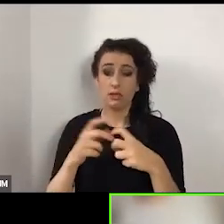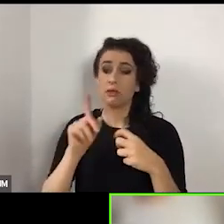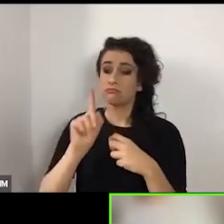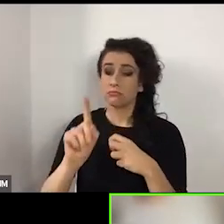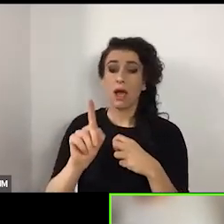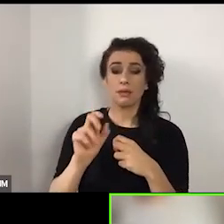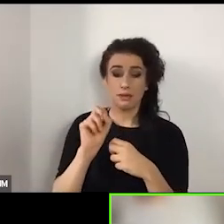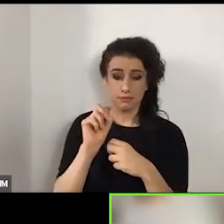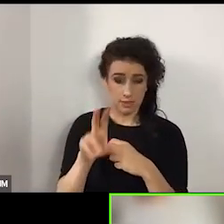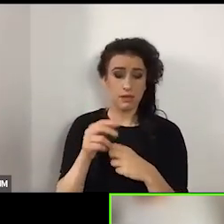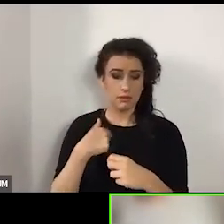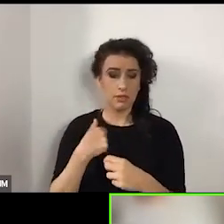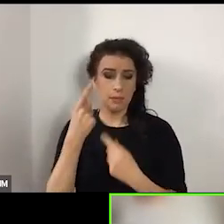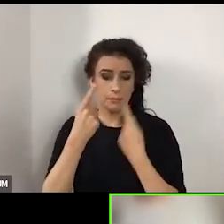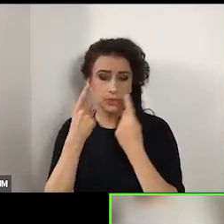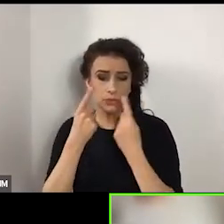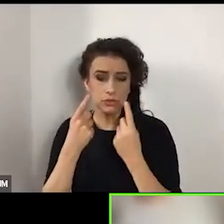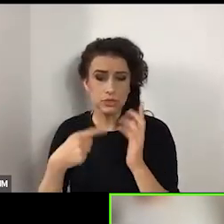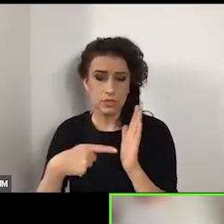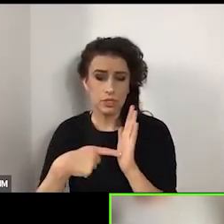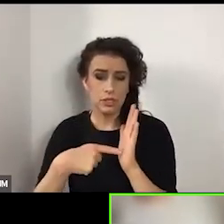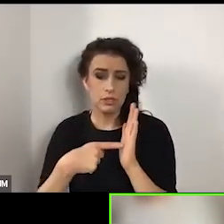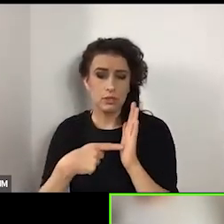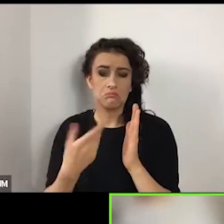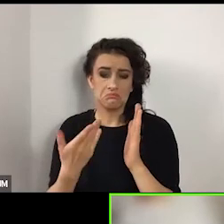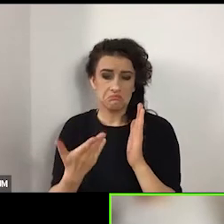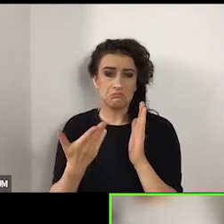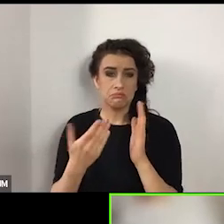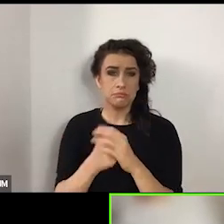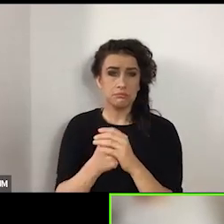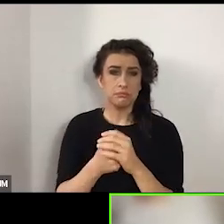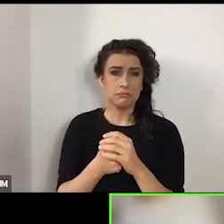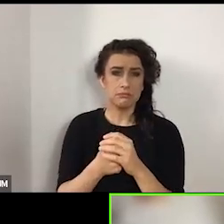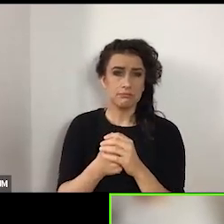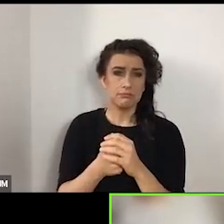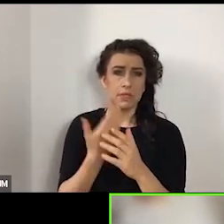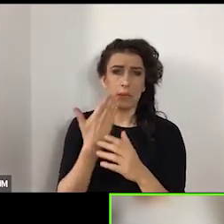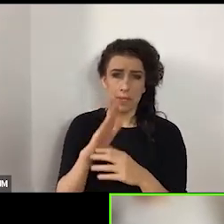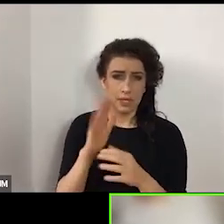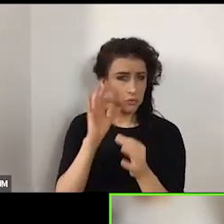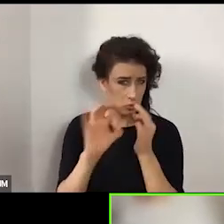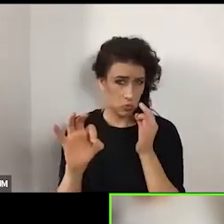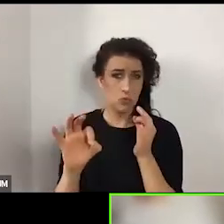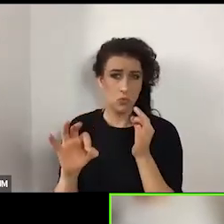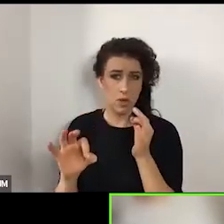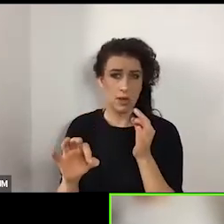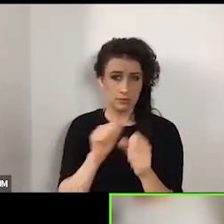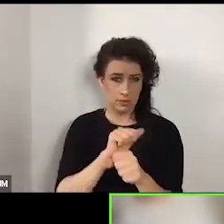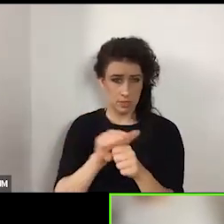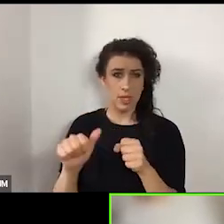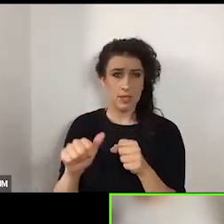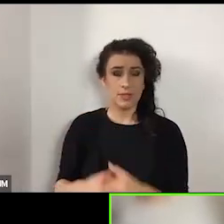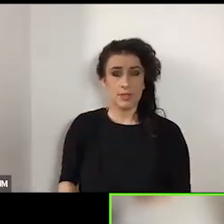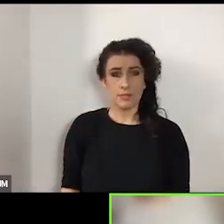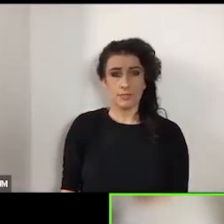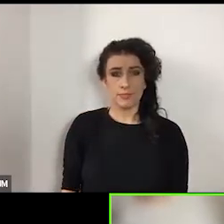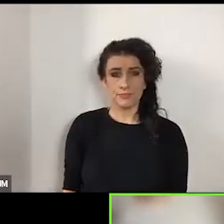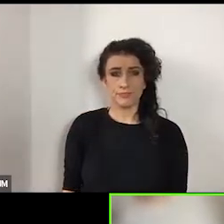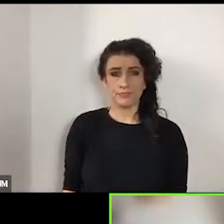workplace, violence in social security, violence in political stages. So it's a lot